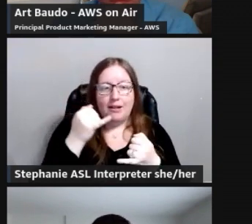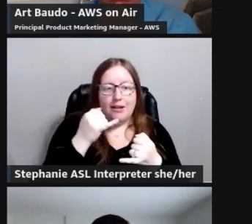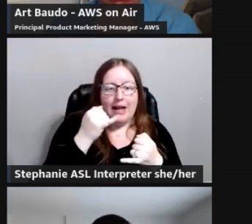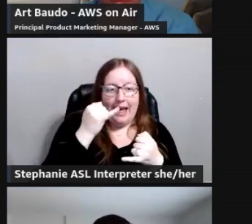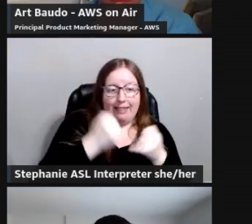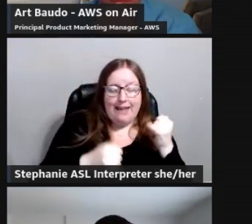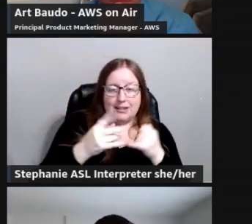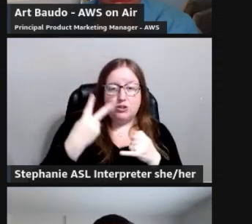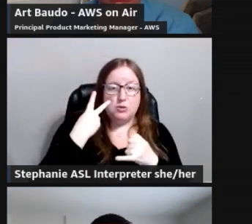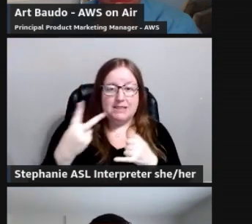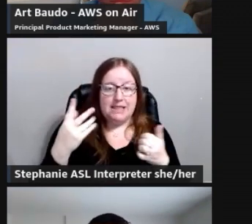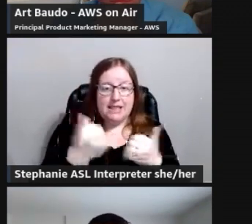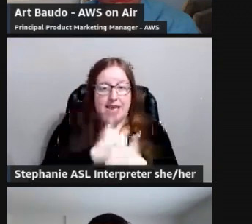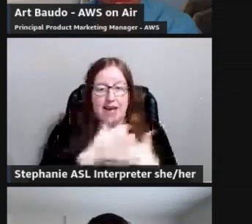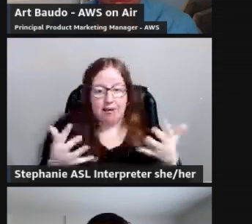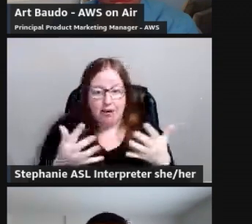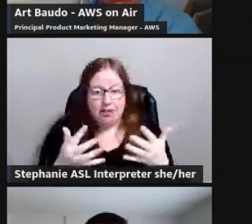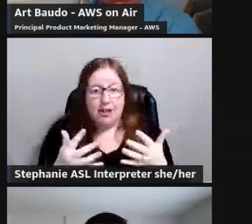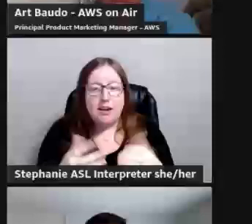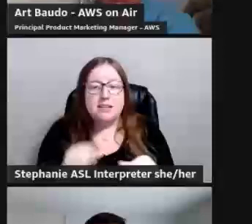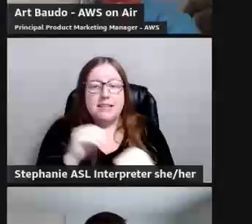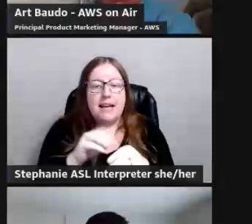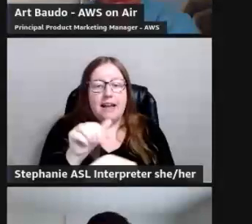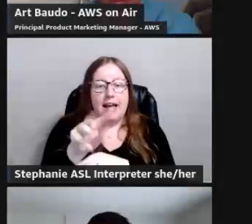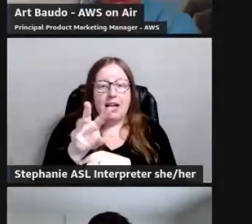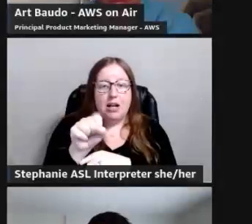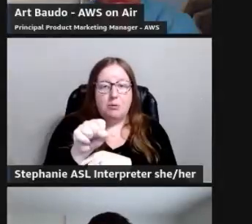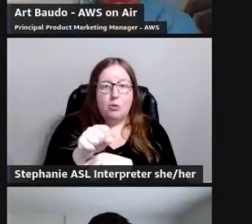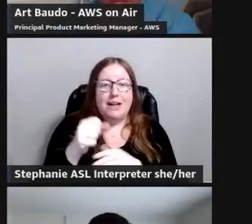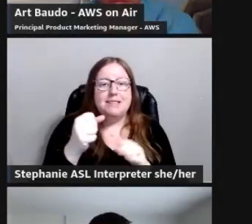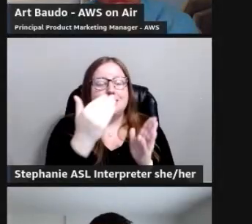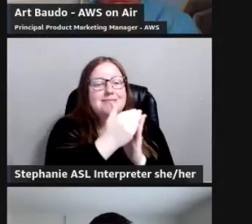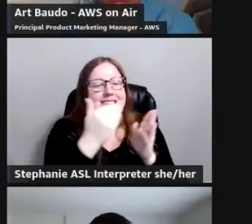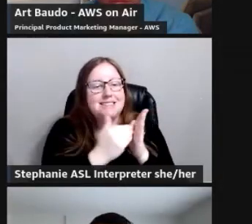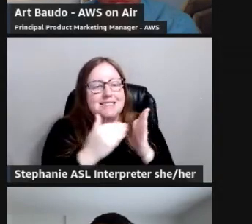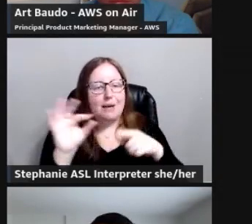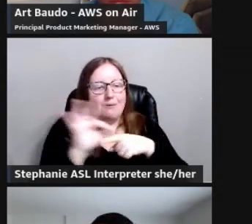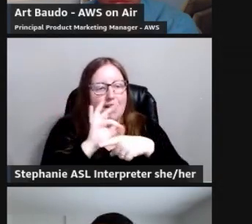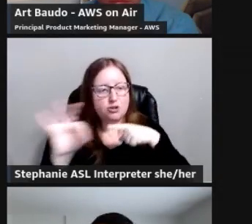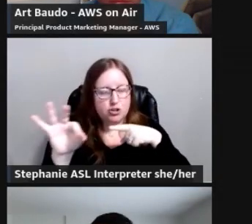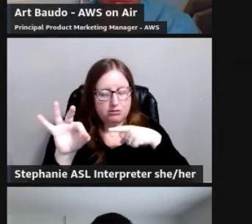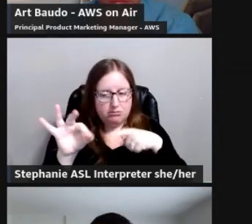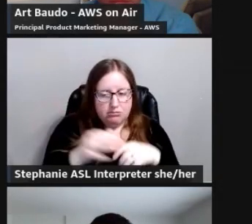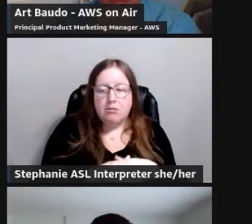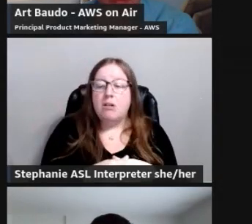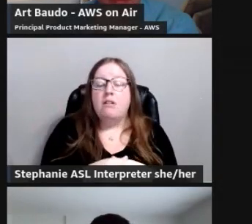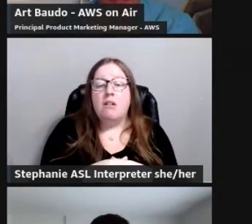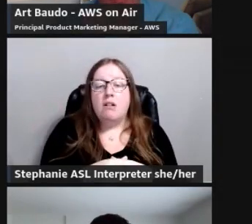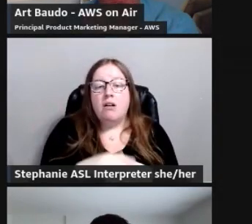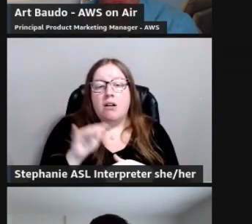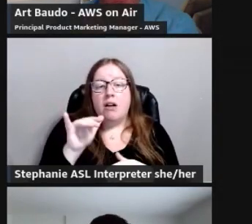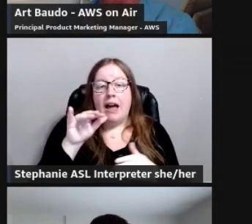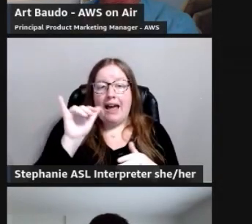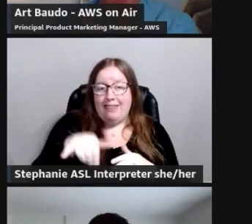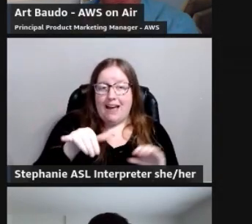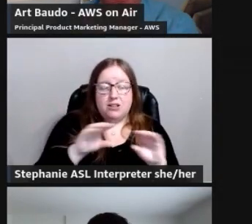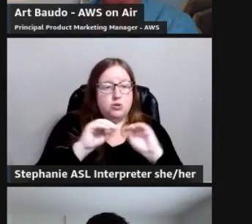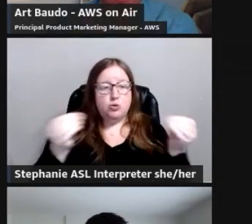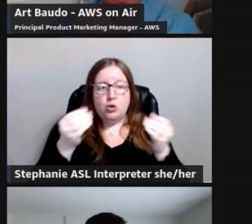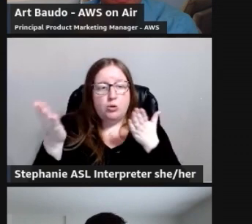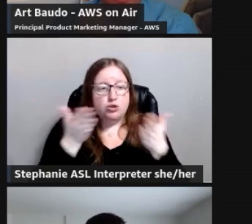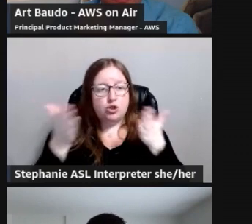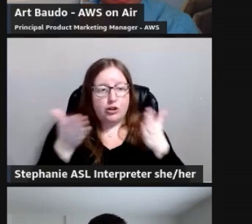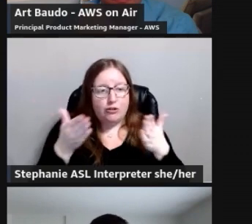is everything's wrapped in AWS step functions. And what this is our serverless workflow